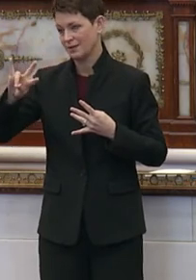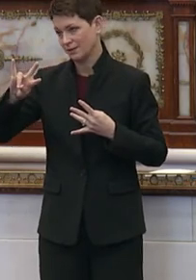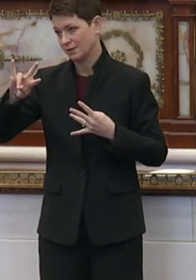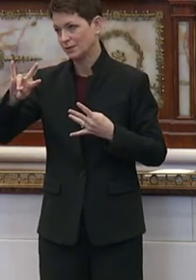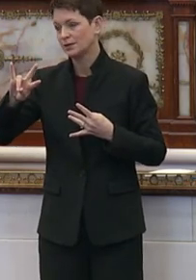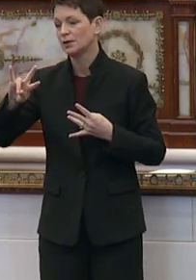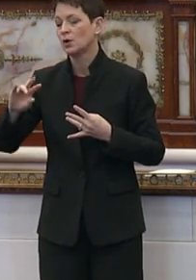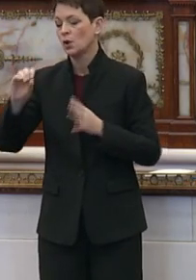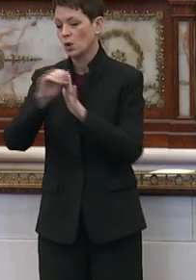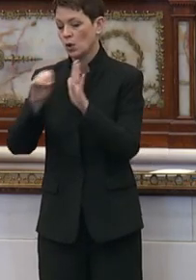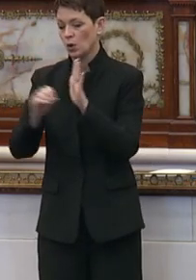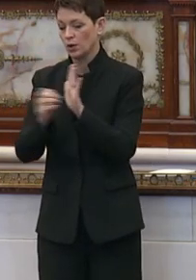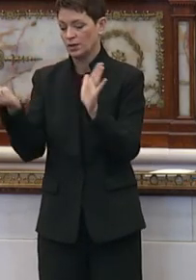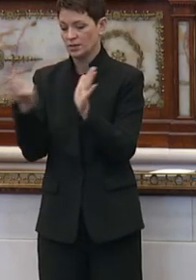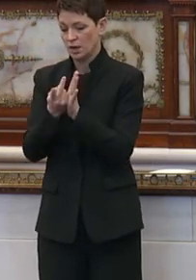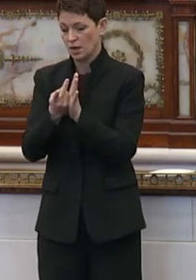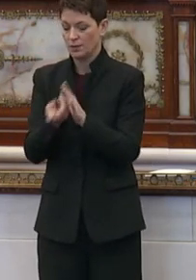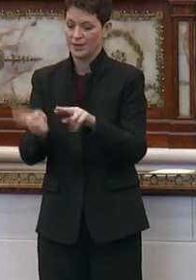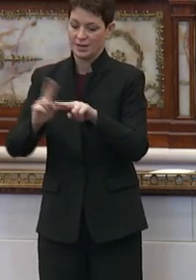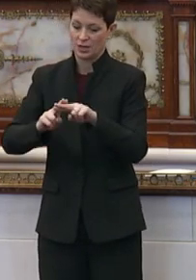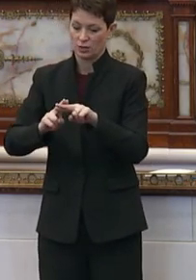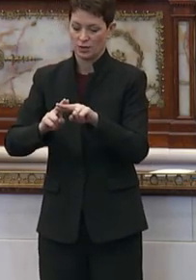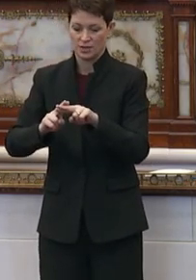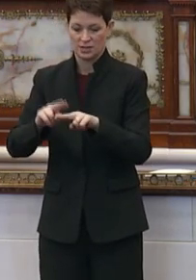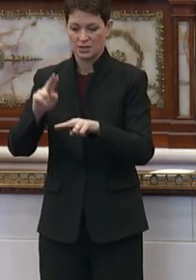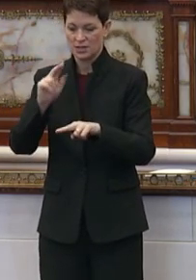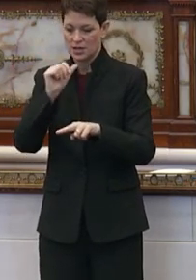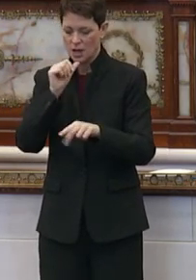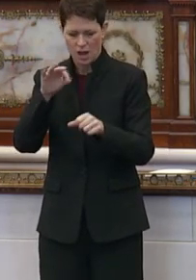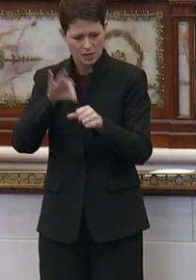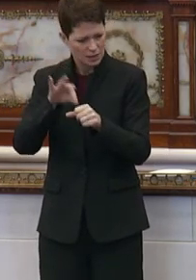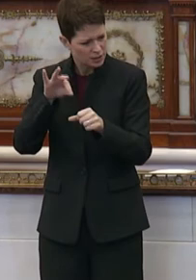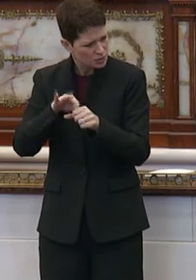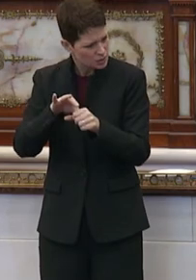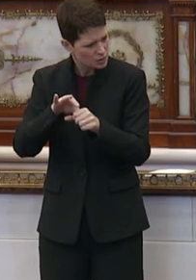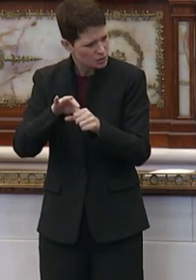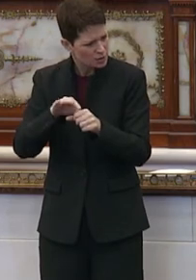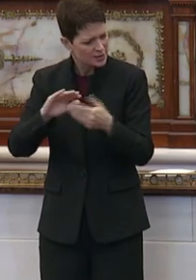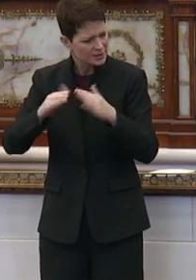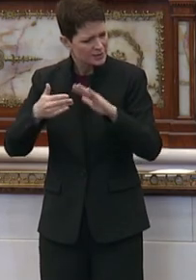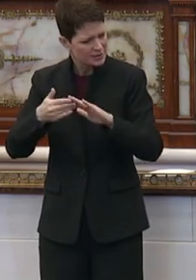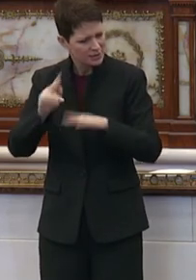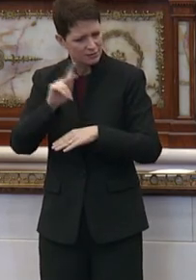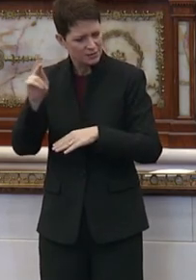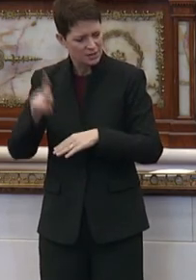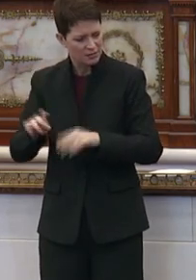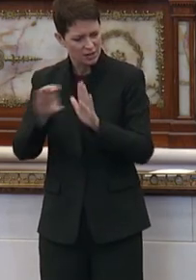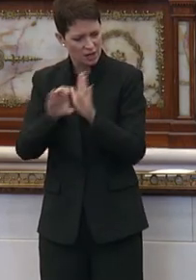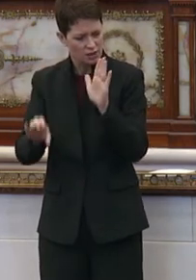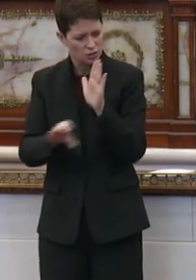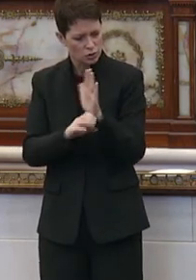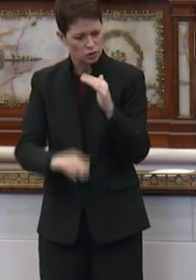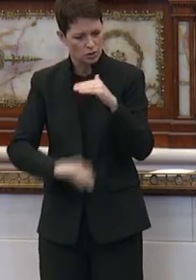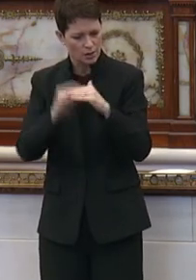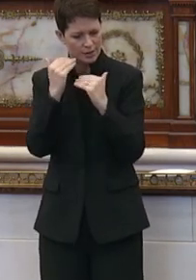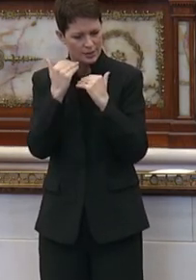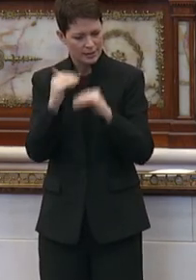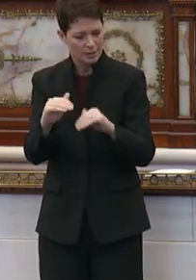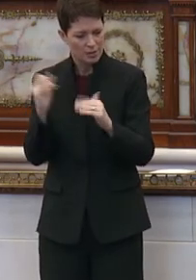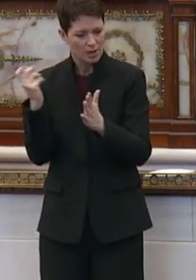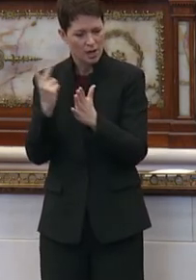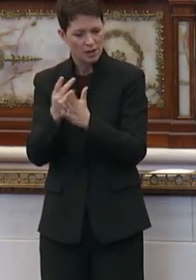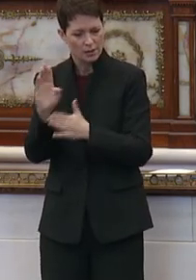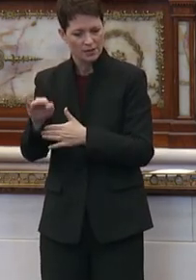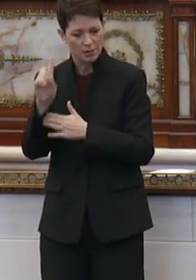210-827. An ordinance authorizing an increase in the non-electoral indebtedness of the city within the Pennsylvania constitutional limit, authorizing the